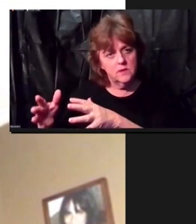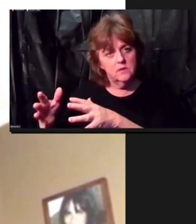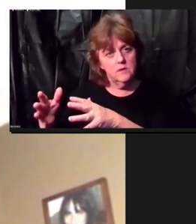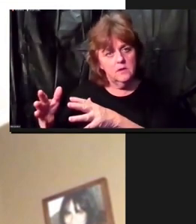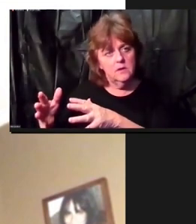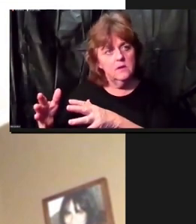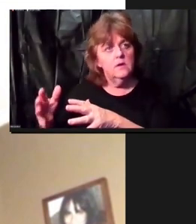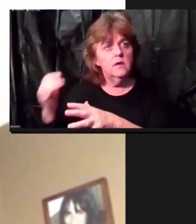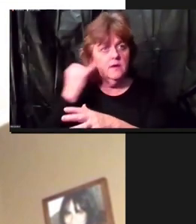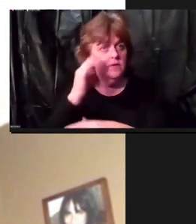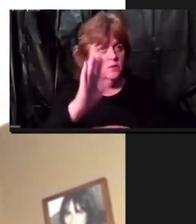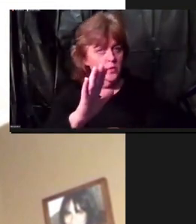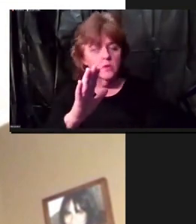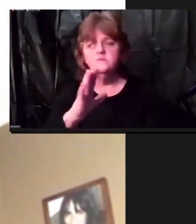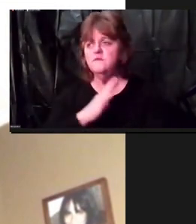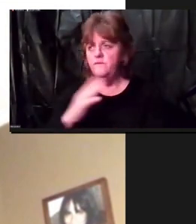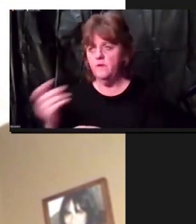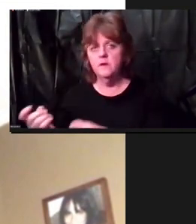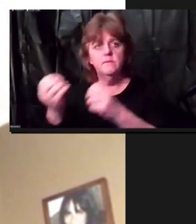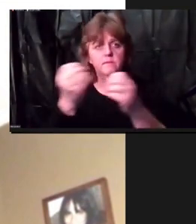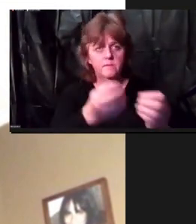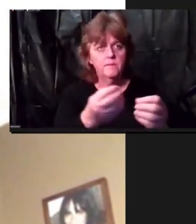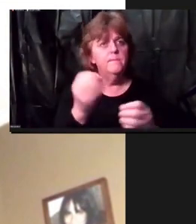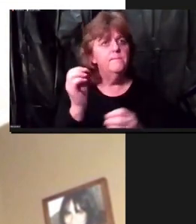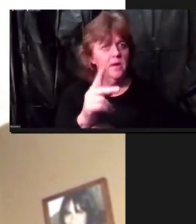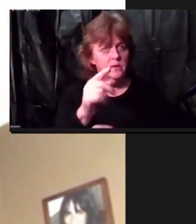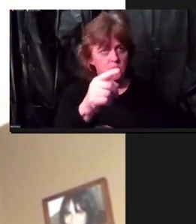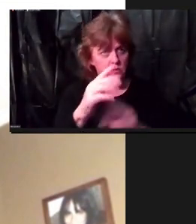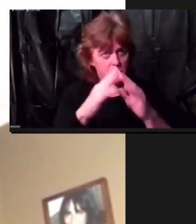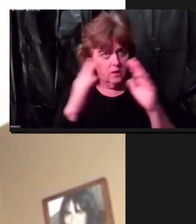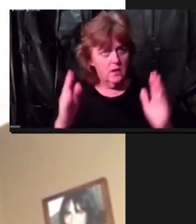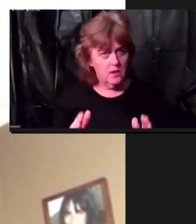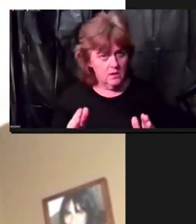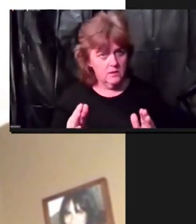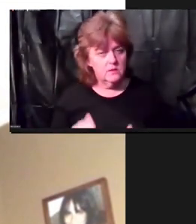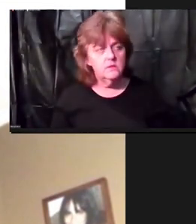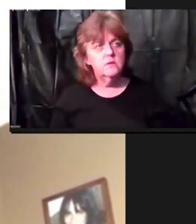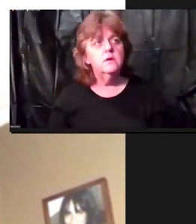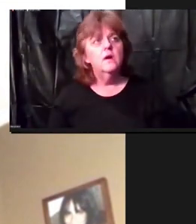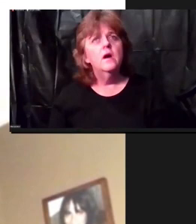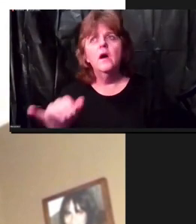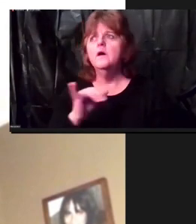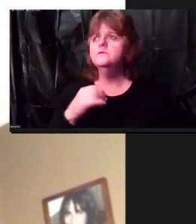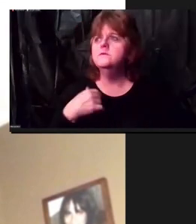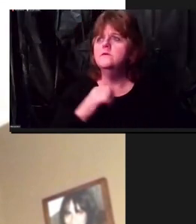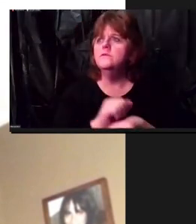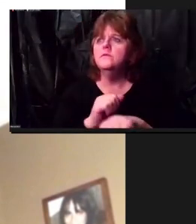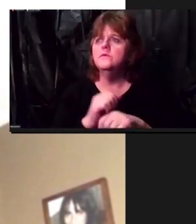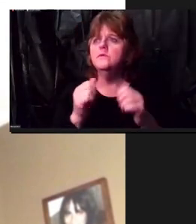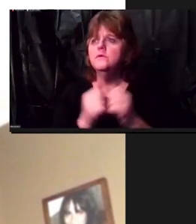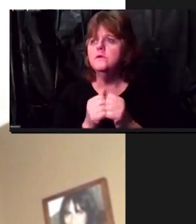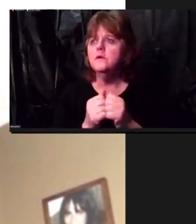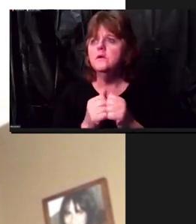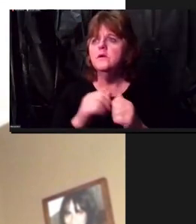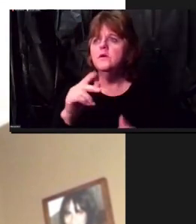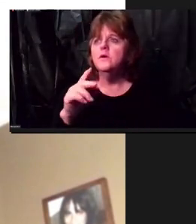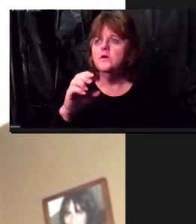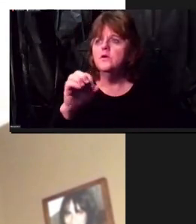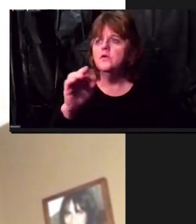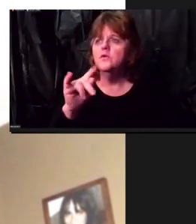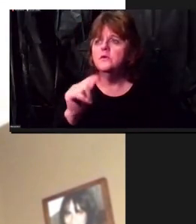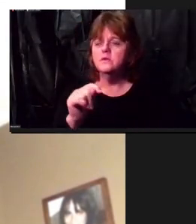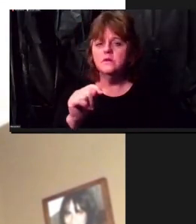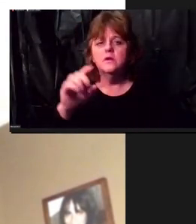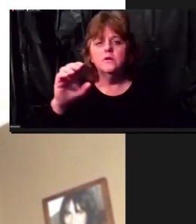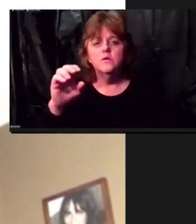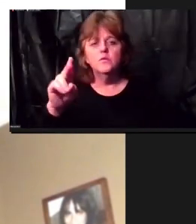be more than happy to help bring it back to your home. And I also worked and spoke with Current Cuisine and the Emporium